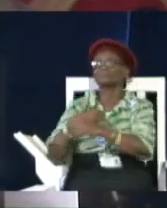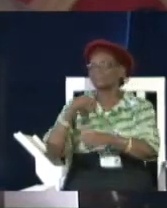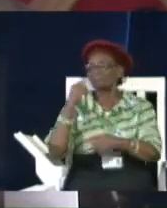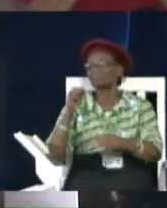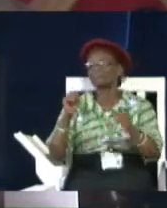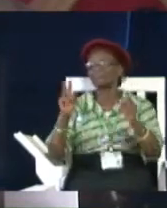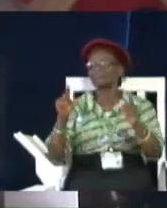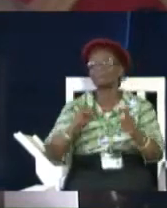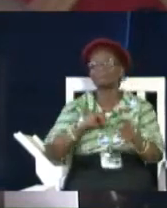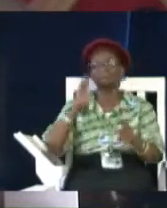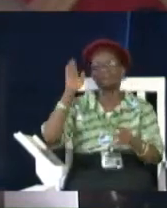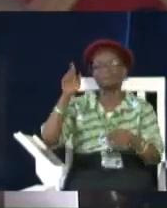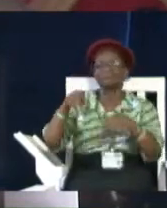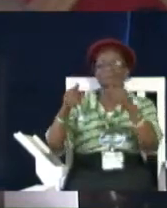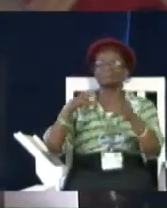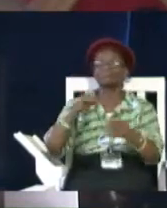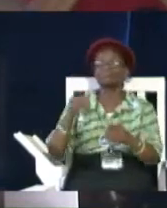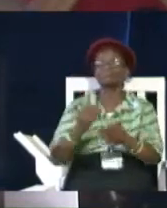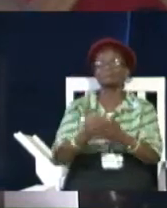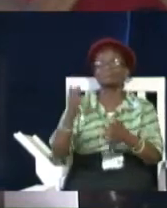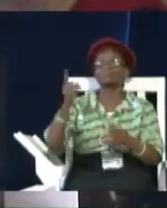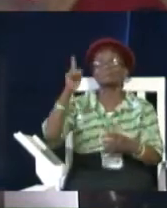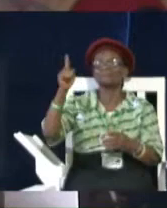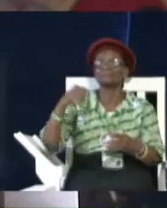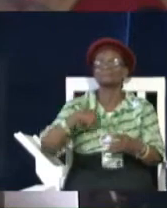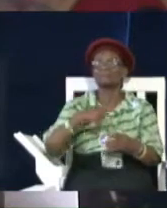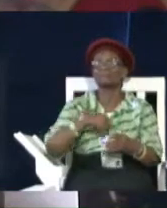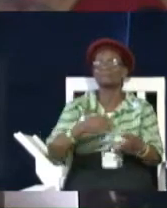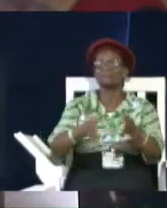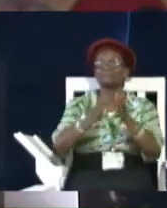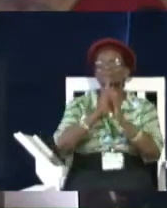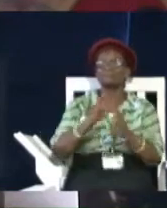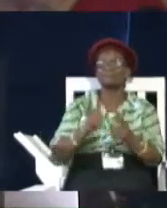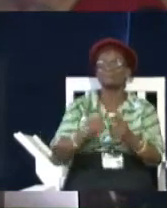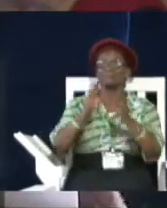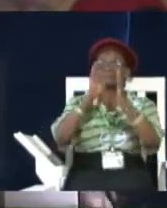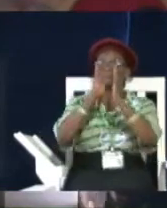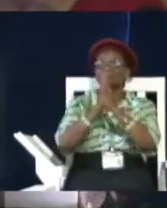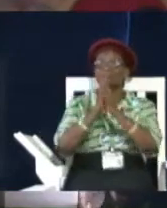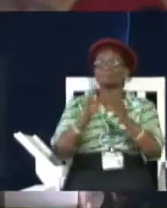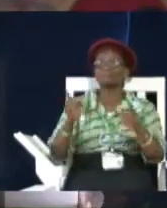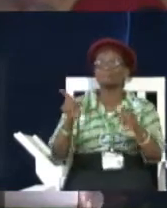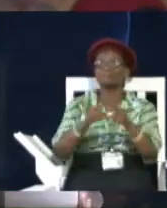So I entered into the hole and I was praying.